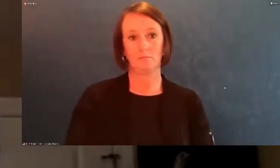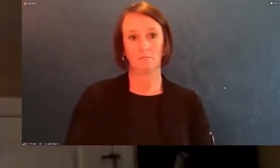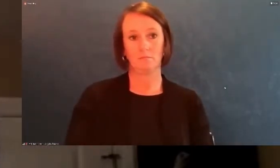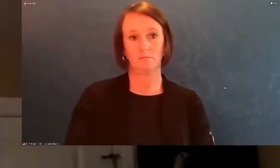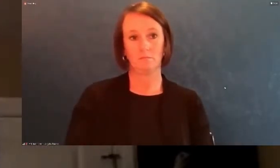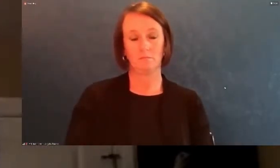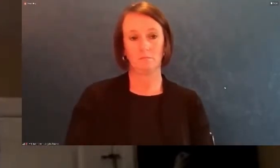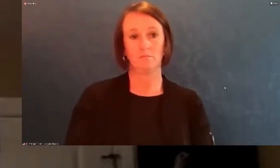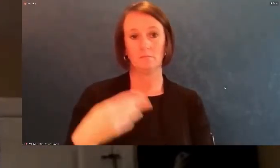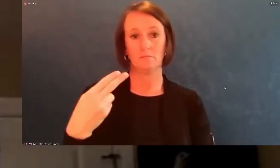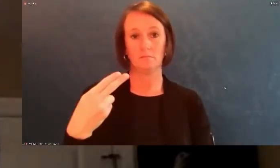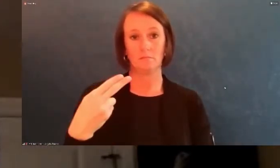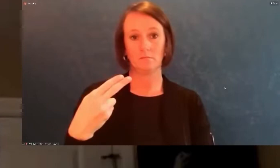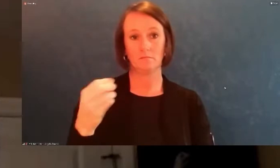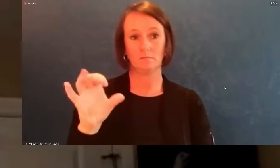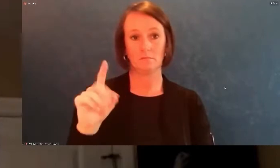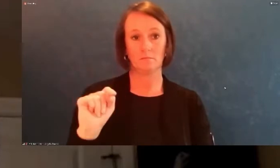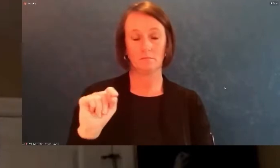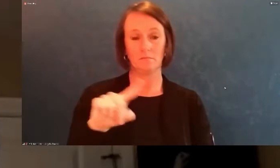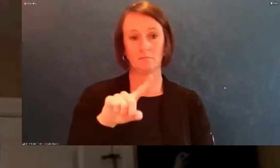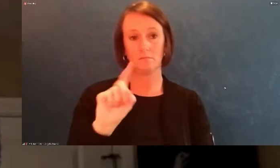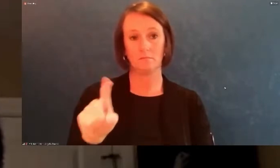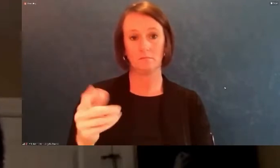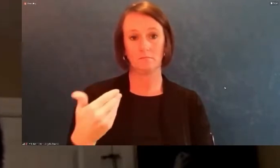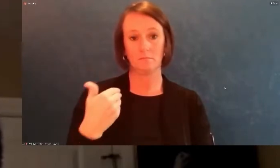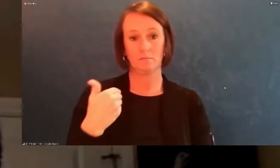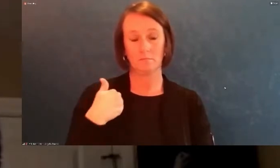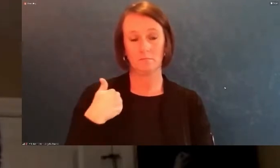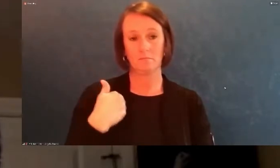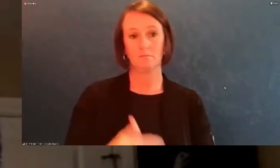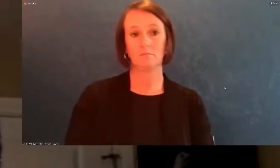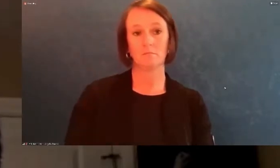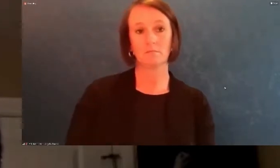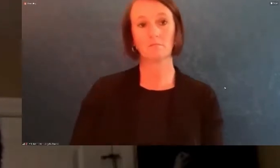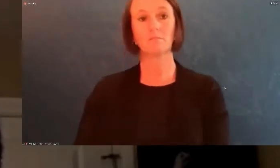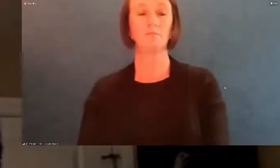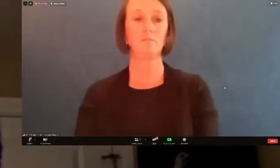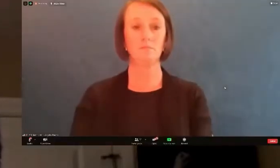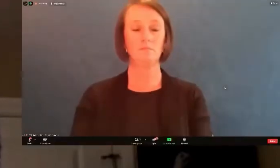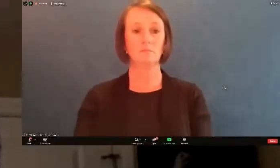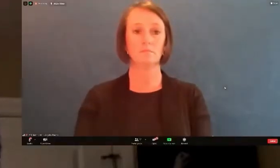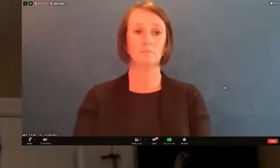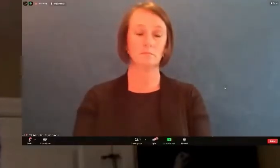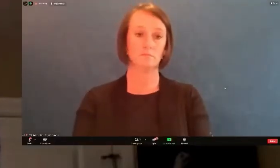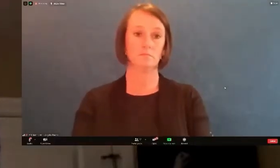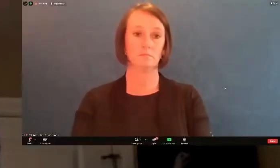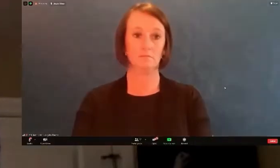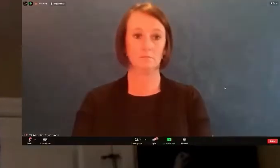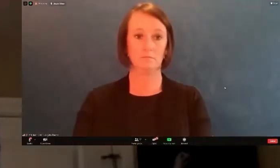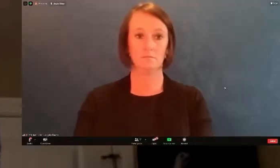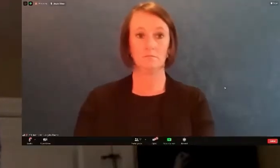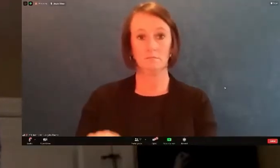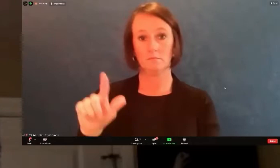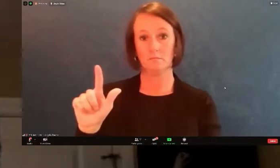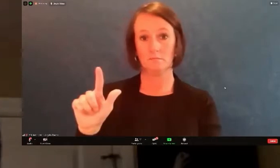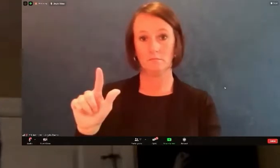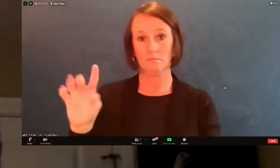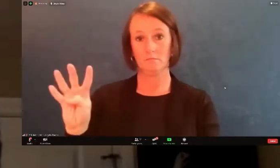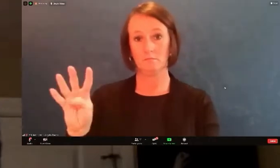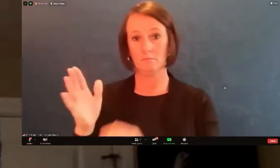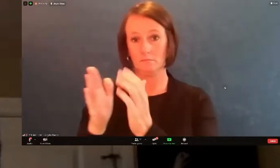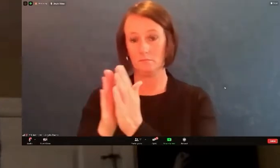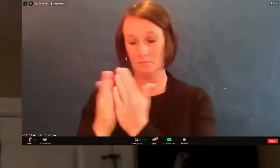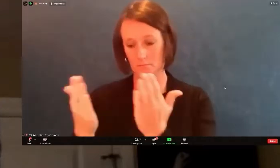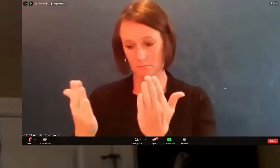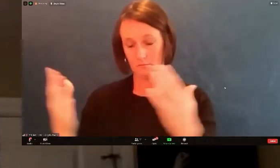I have a question, Richard. Sure. I just wondered, so you do your 24 books in 24